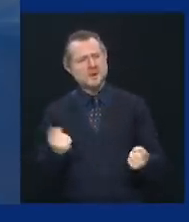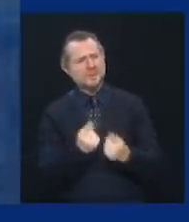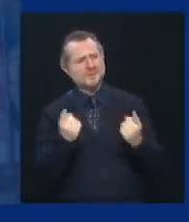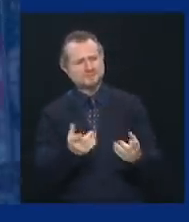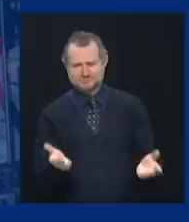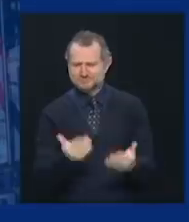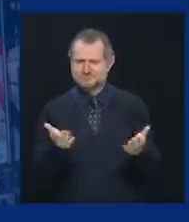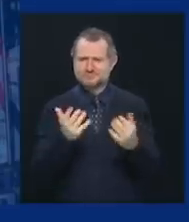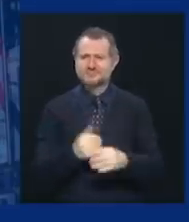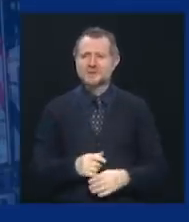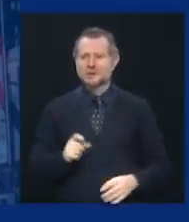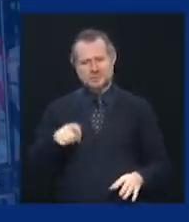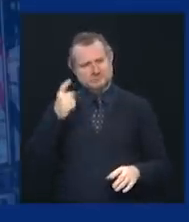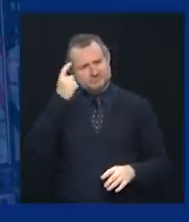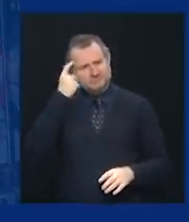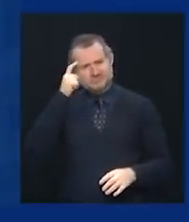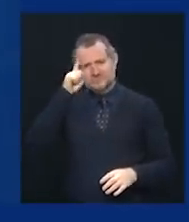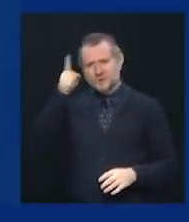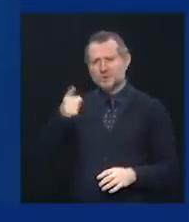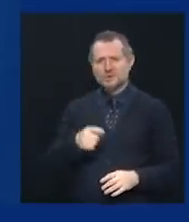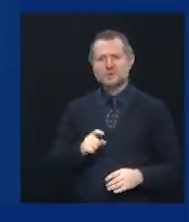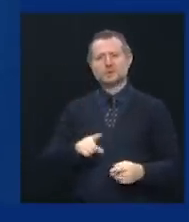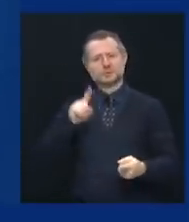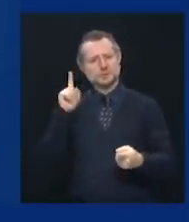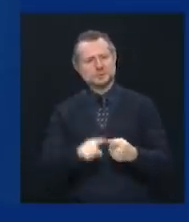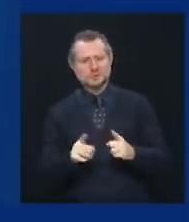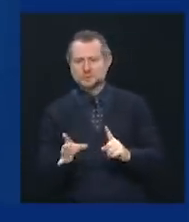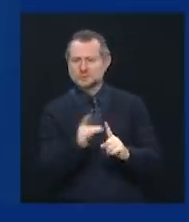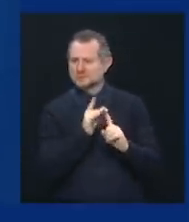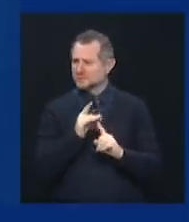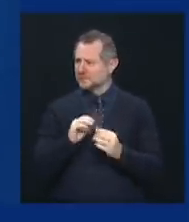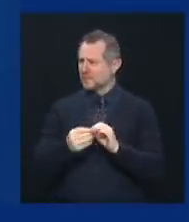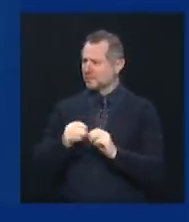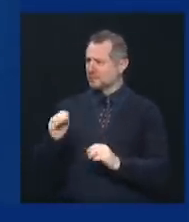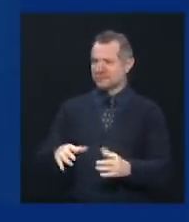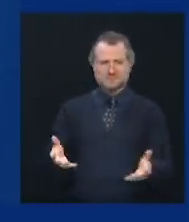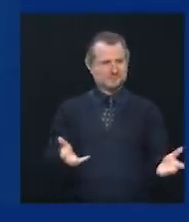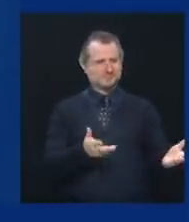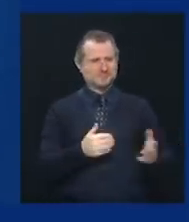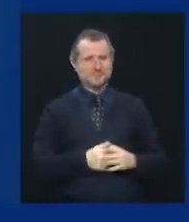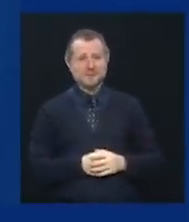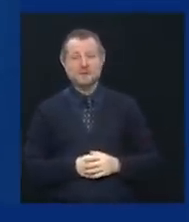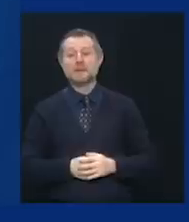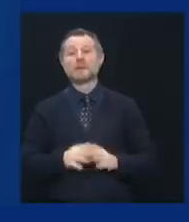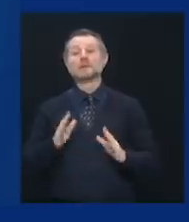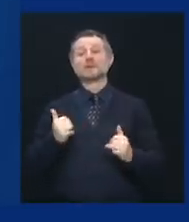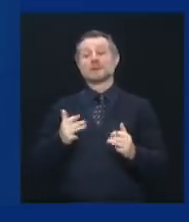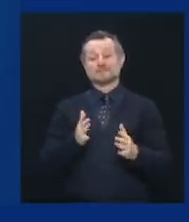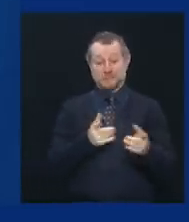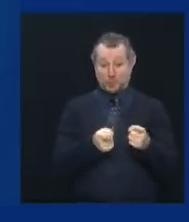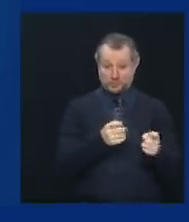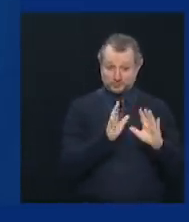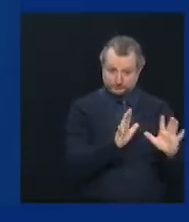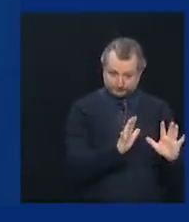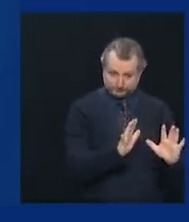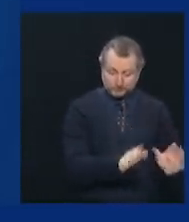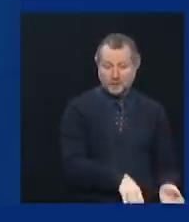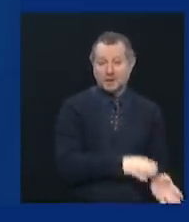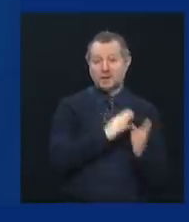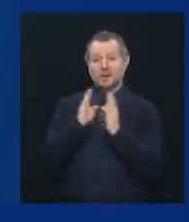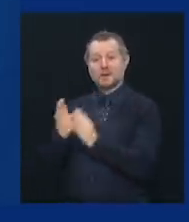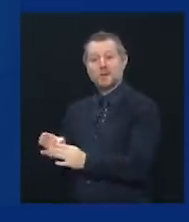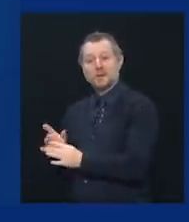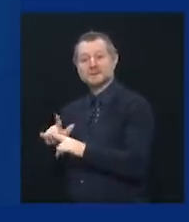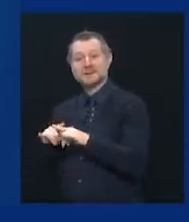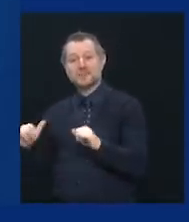be smart and reduce the infection rate. In the meantime, while we're trying to control COVID with one hand, we're